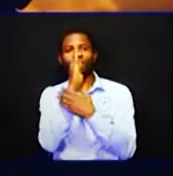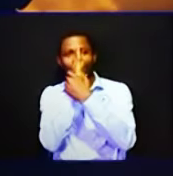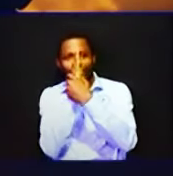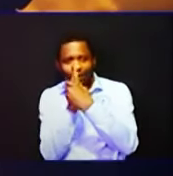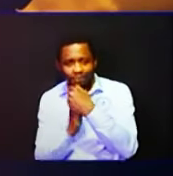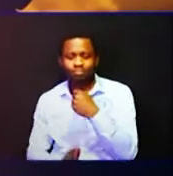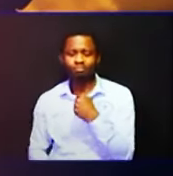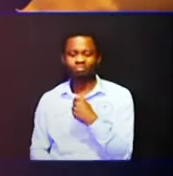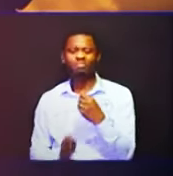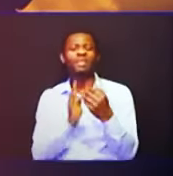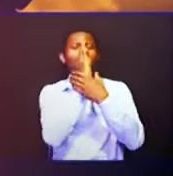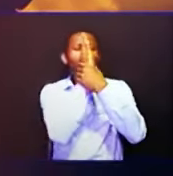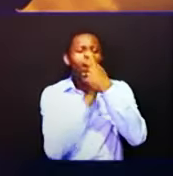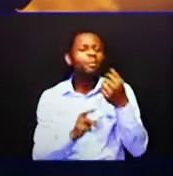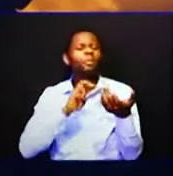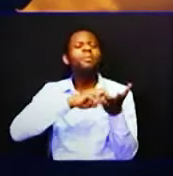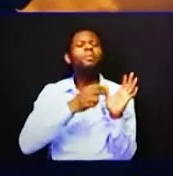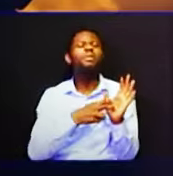See,